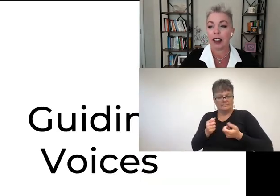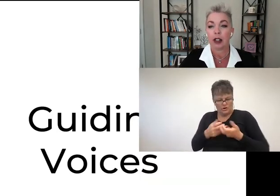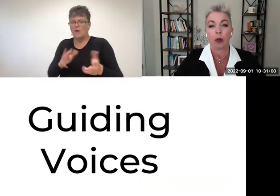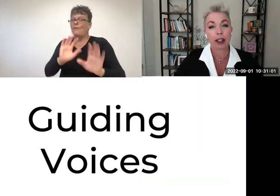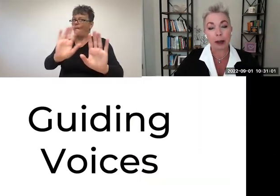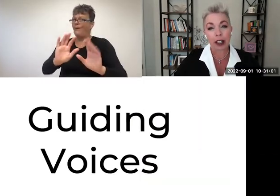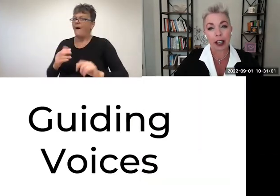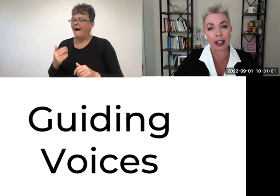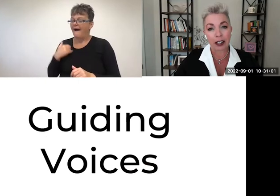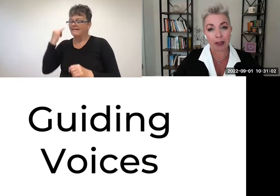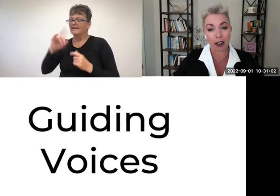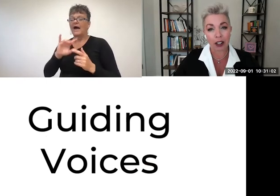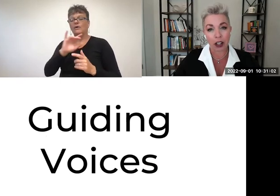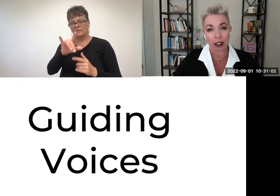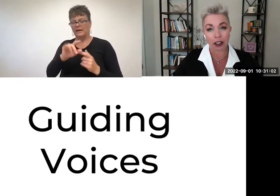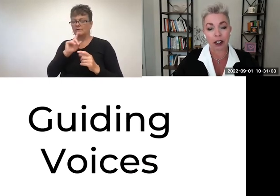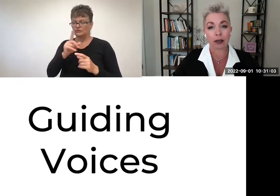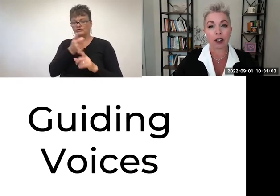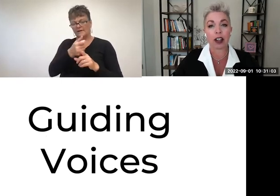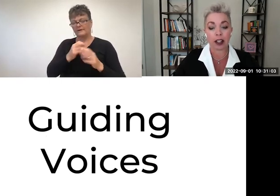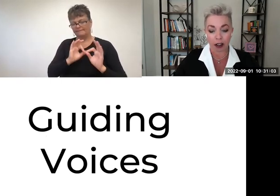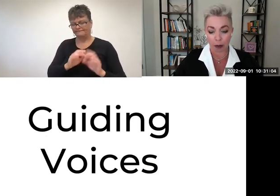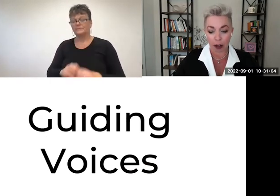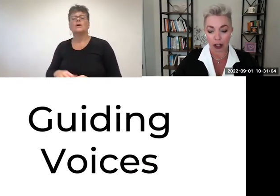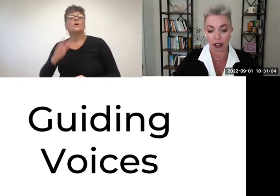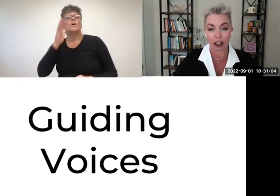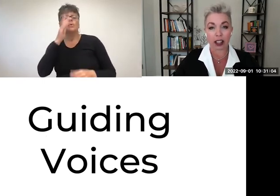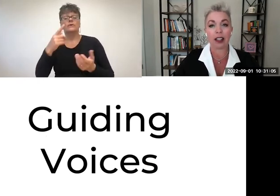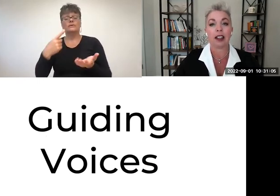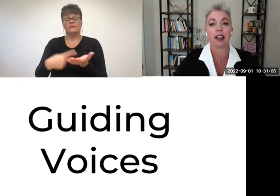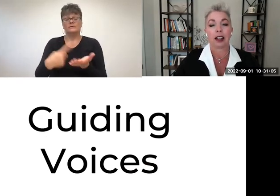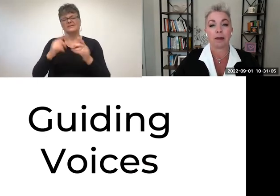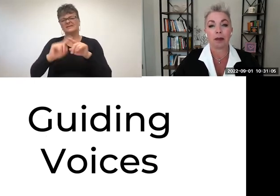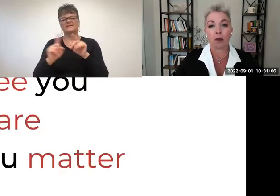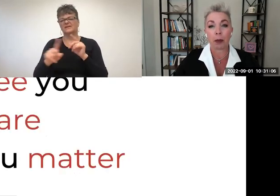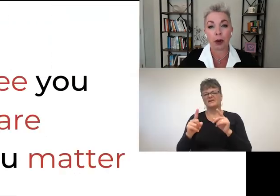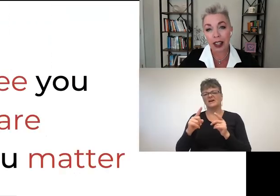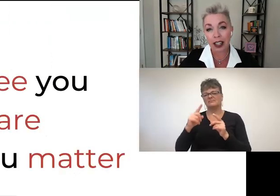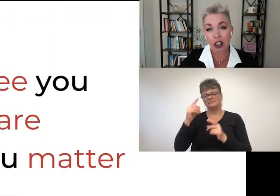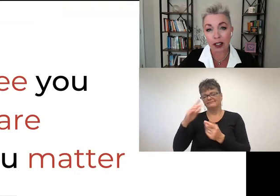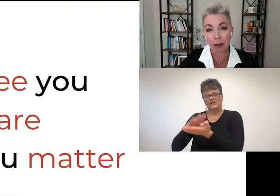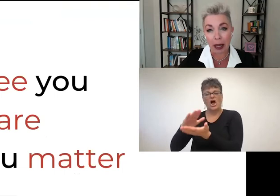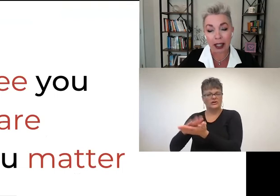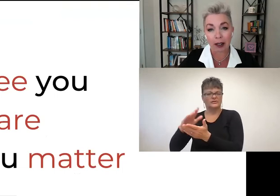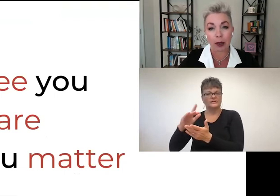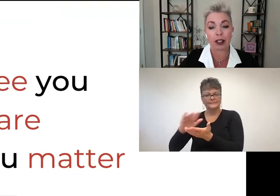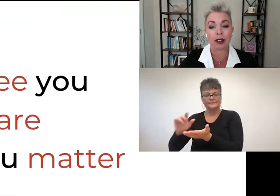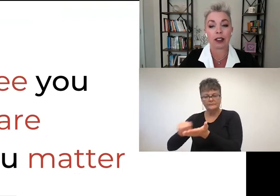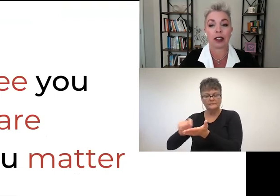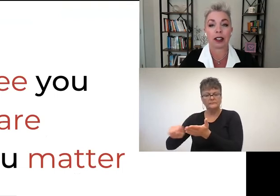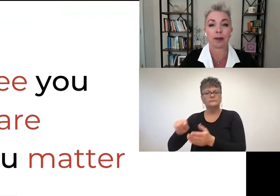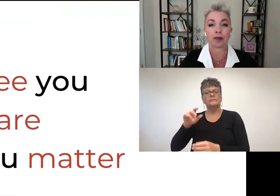that. We're going to be looking at some various scholars to guide our approach here today. The point that I just made